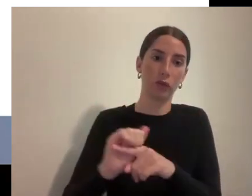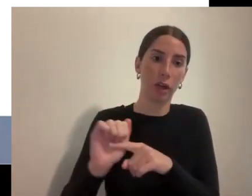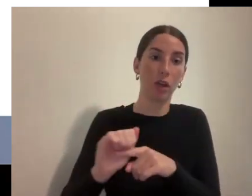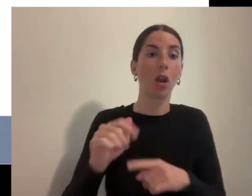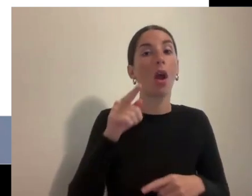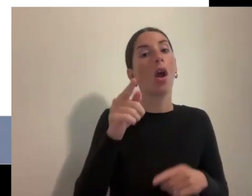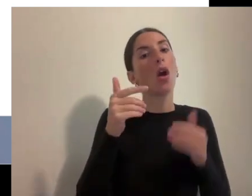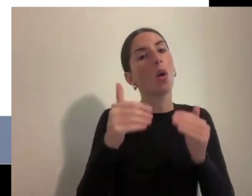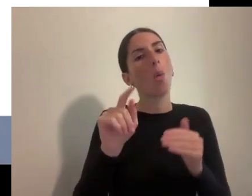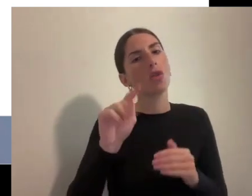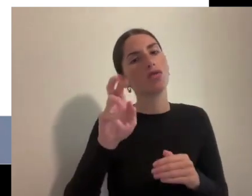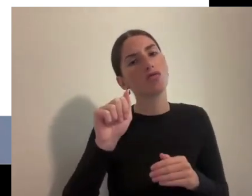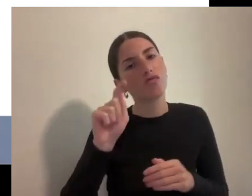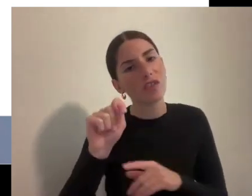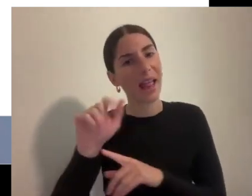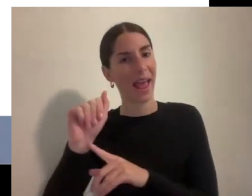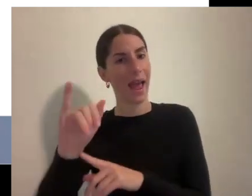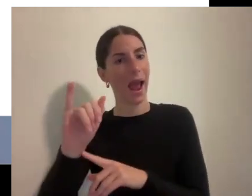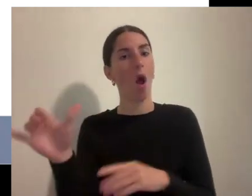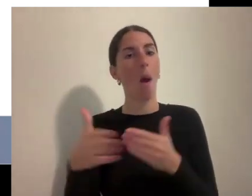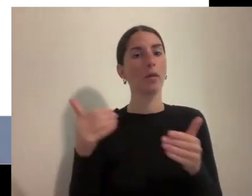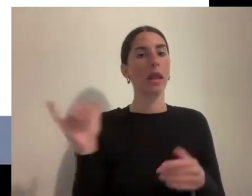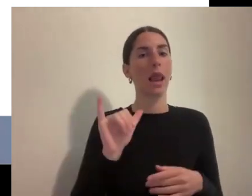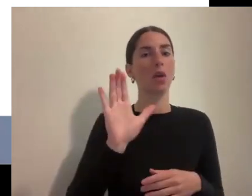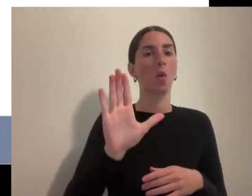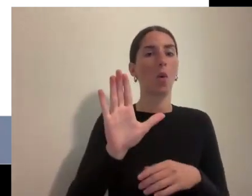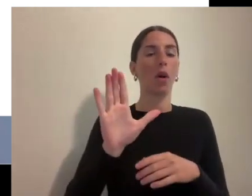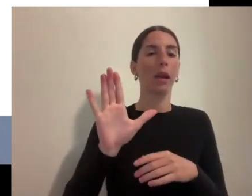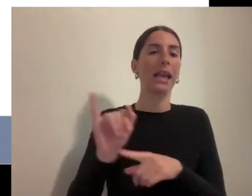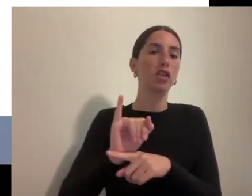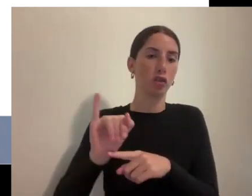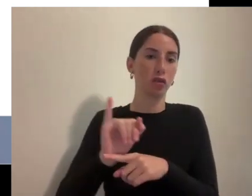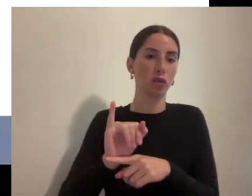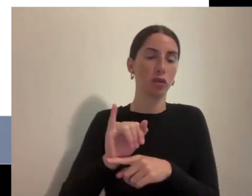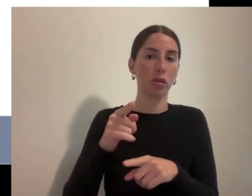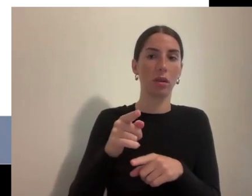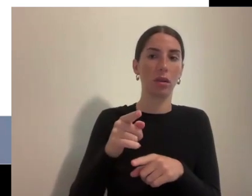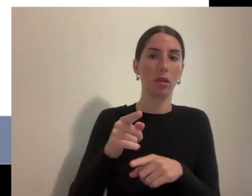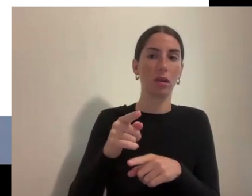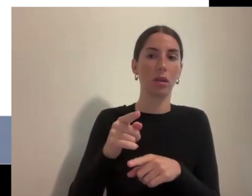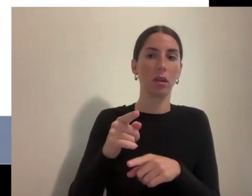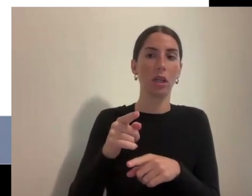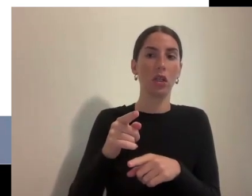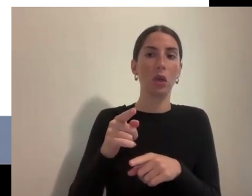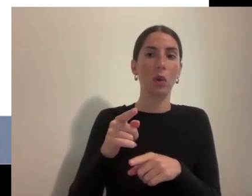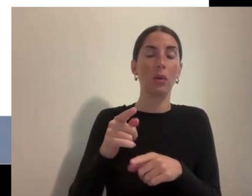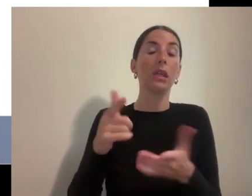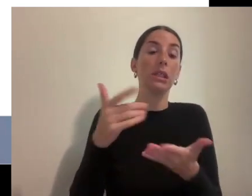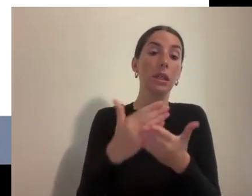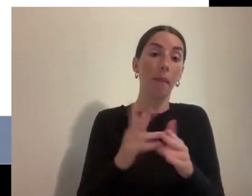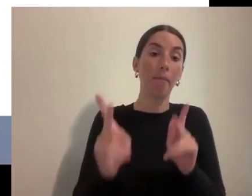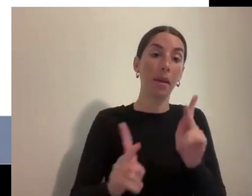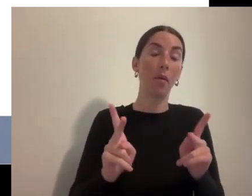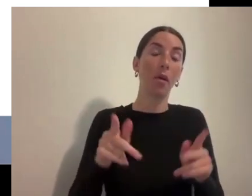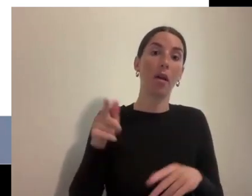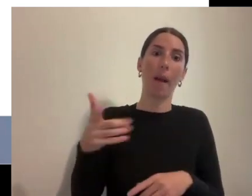as an intern. And I see, as I was seeing you join the call, I see some people that I've had the good fortune of having in my